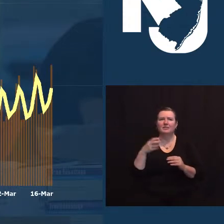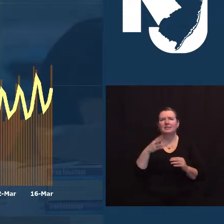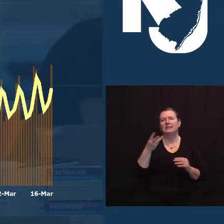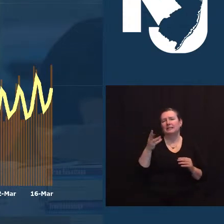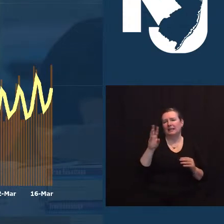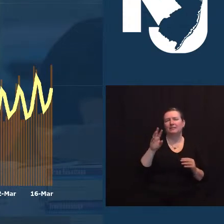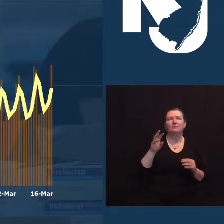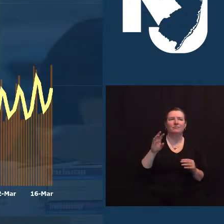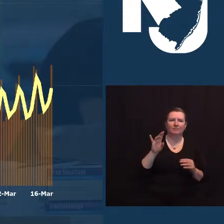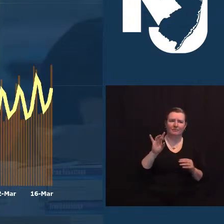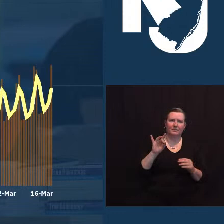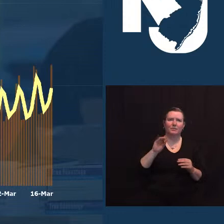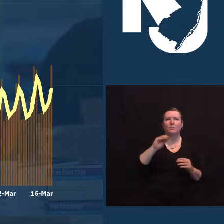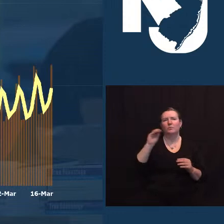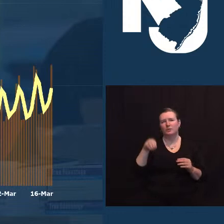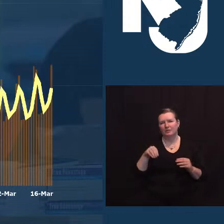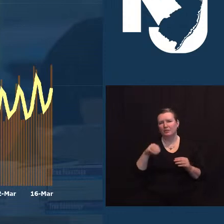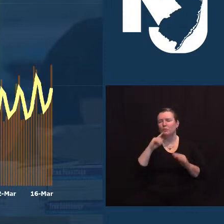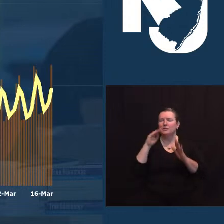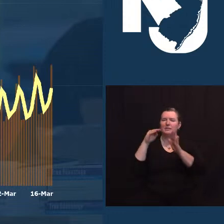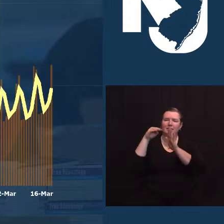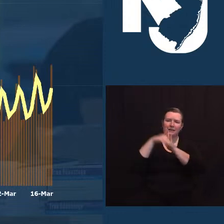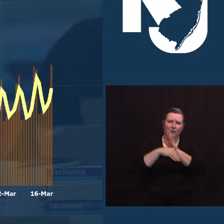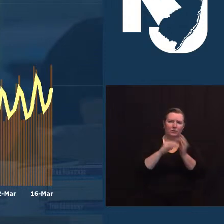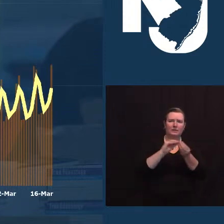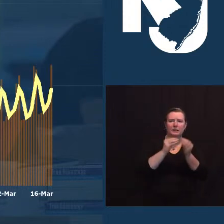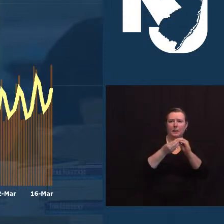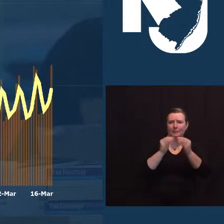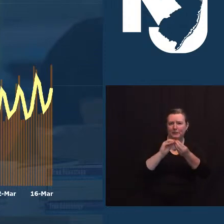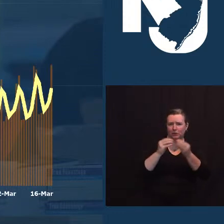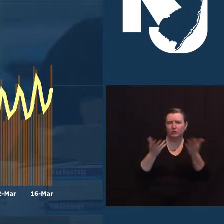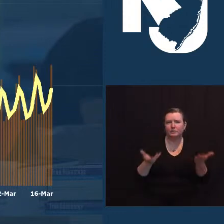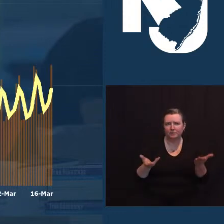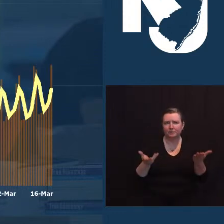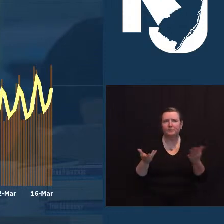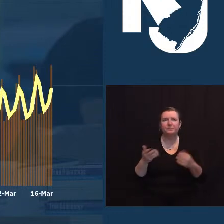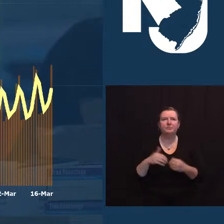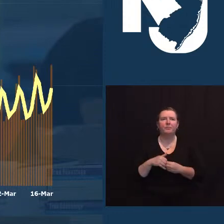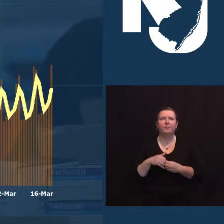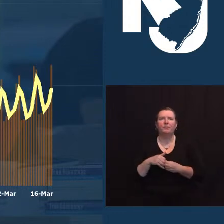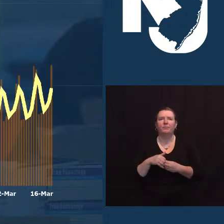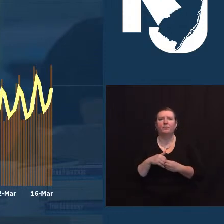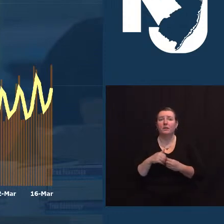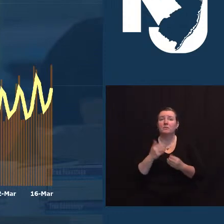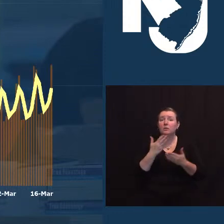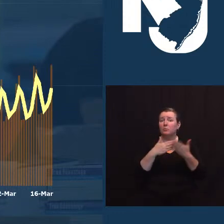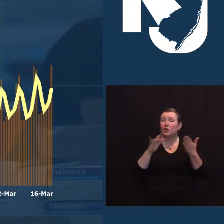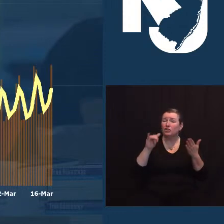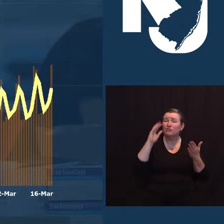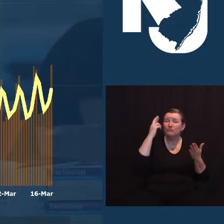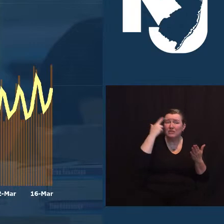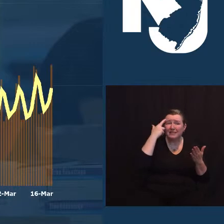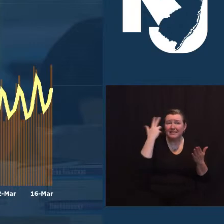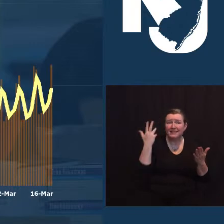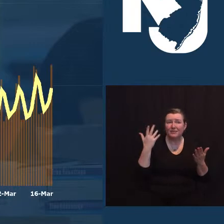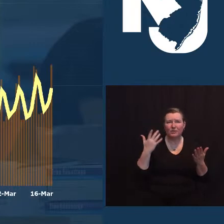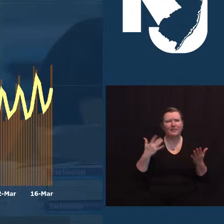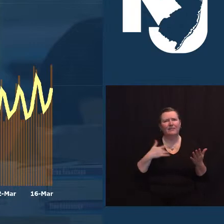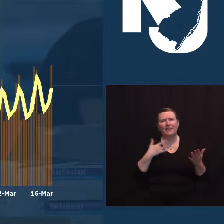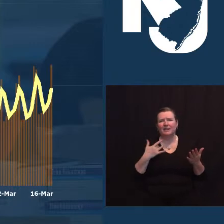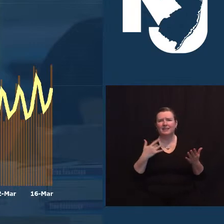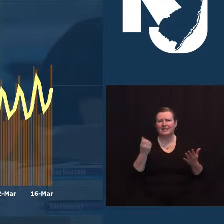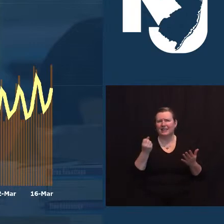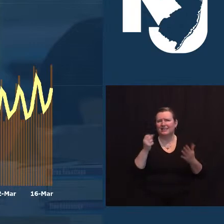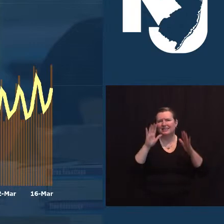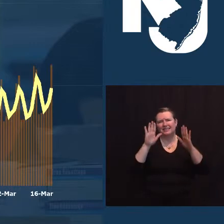weekends, 12.49% in this case. But again, part of the reason is we think you're not getting tested on a weekend unless you've got a